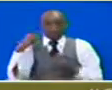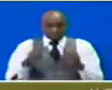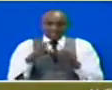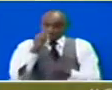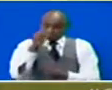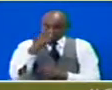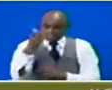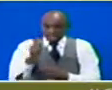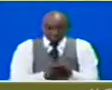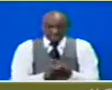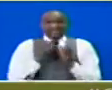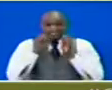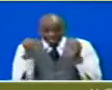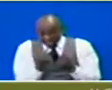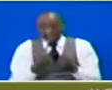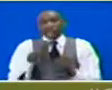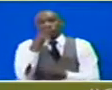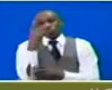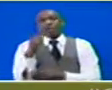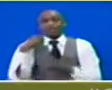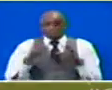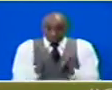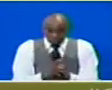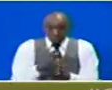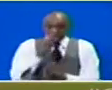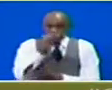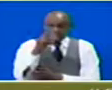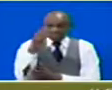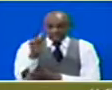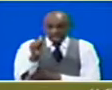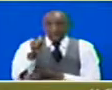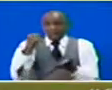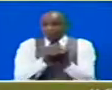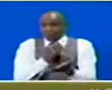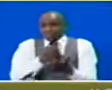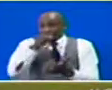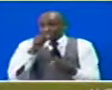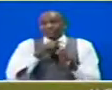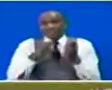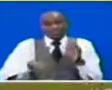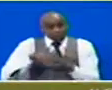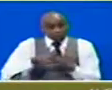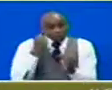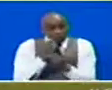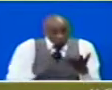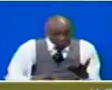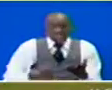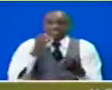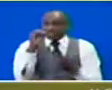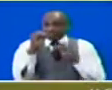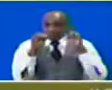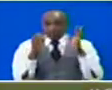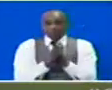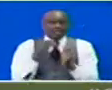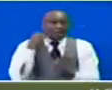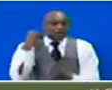Nzoia Sugar, while Tusker claimed a 2-1 win over Nzoia Sugar. Posta Rangers' unbeaten run continued after playing out to a barren draw with